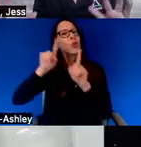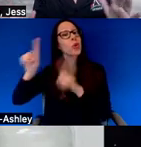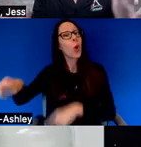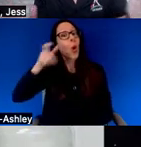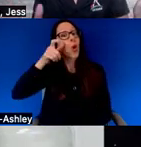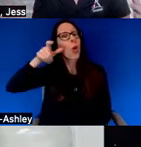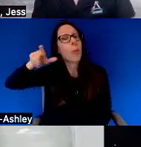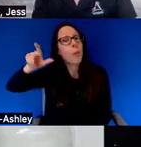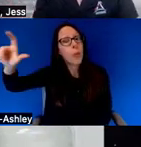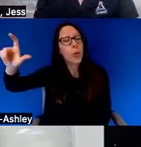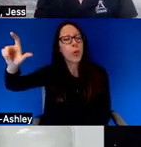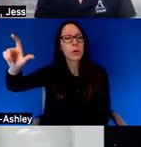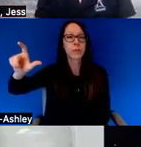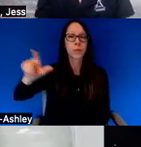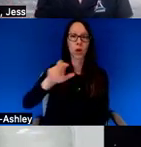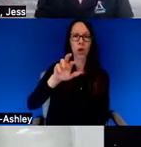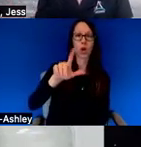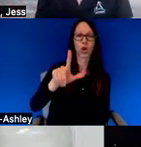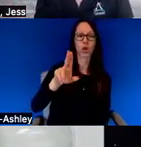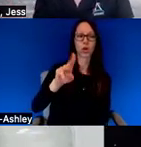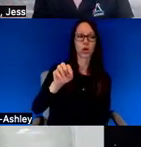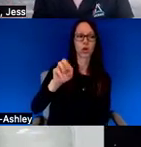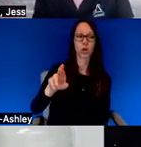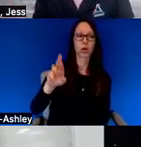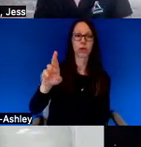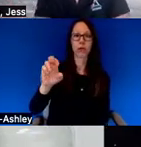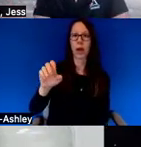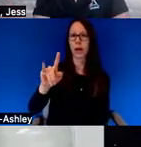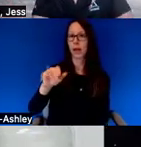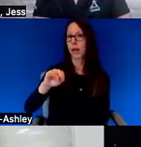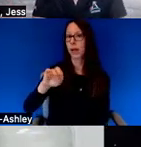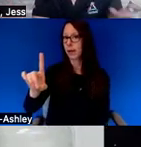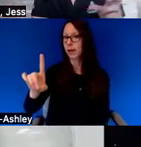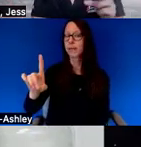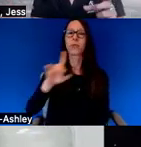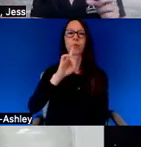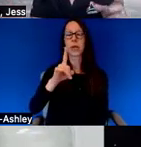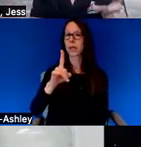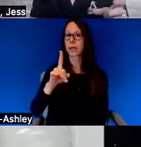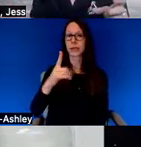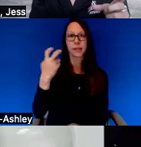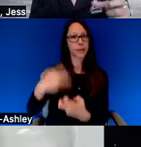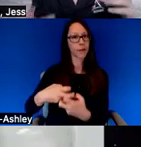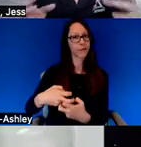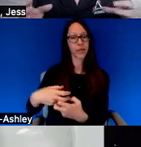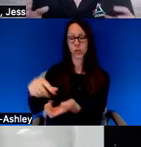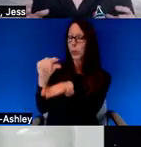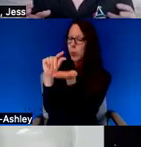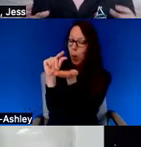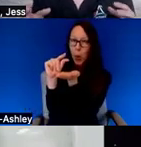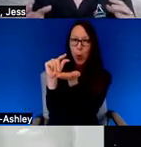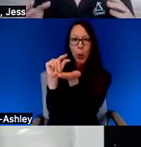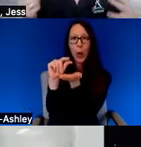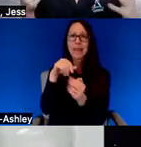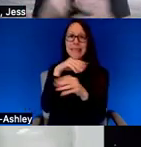dust is also called lunar regolith, and it has some crazy problems. One, it's very, very small because it doesn't have